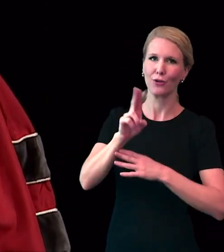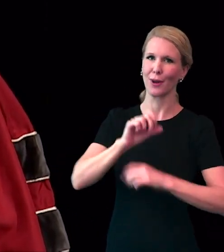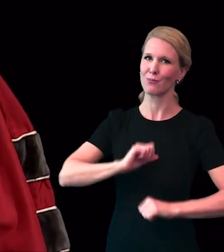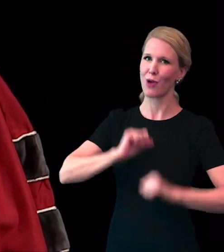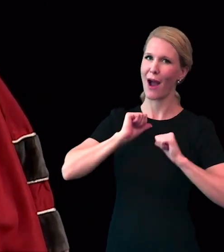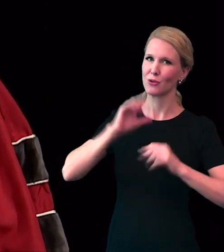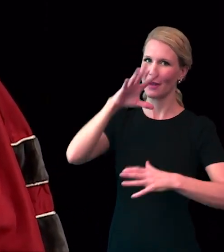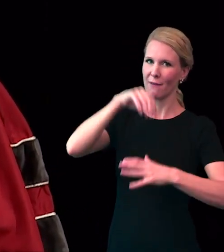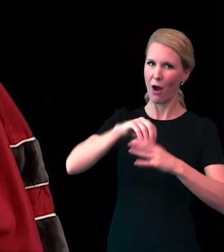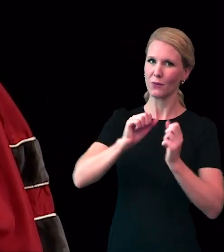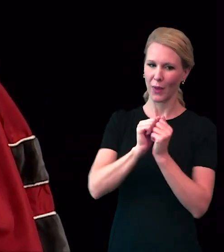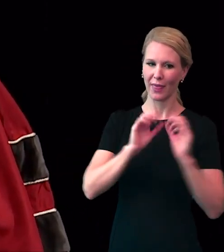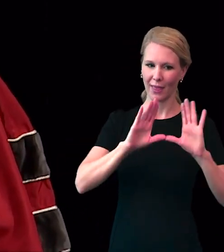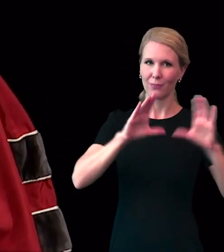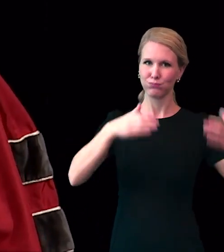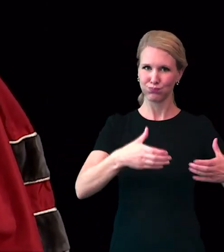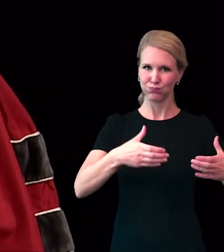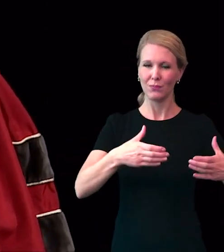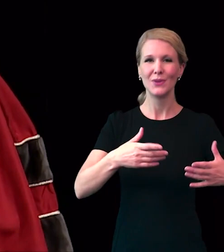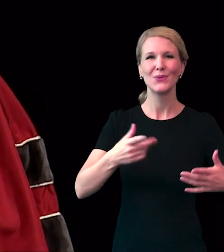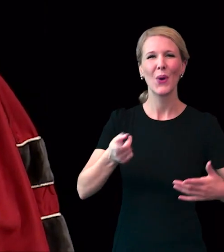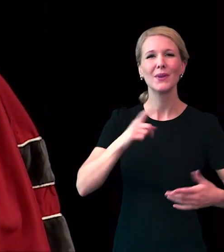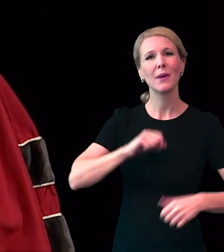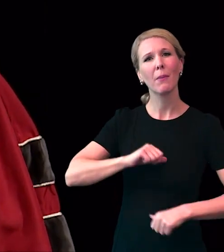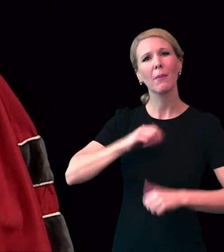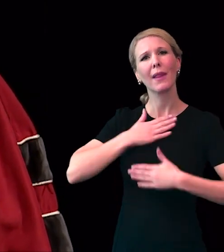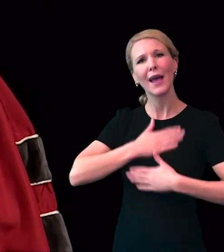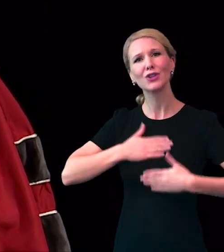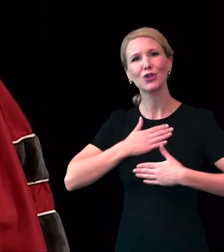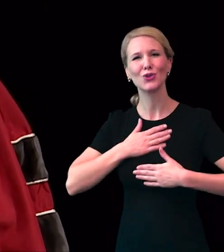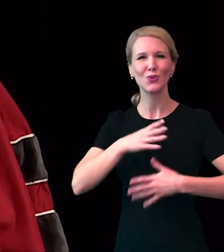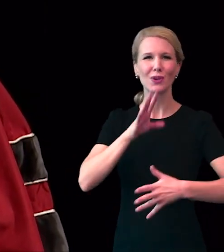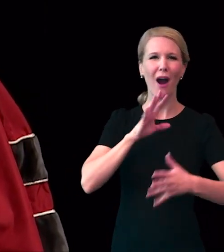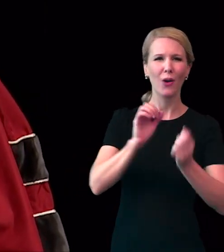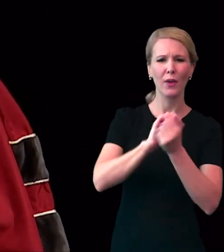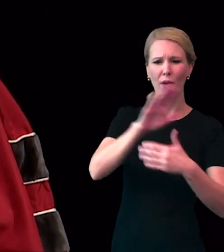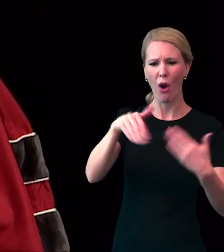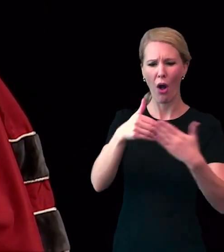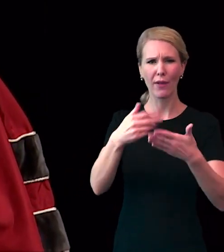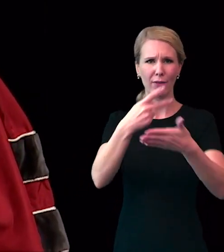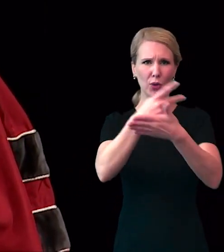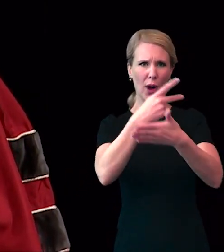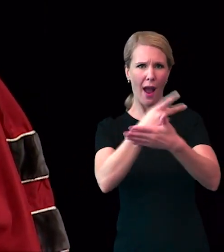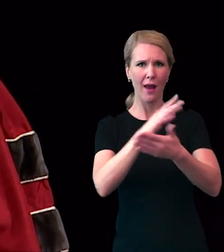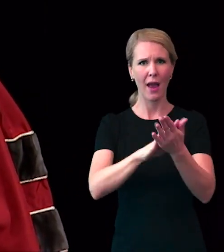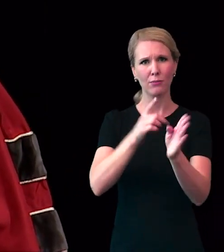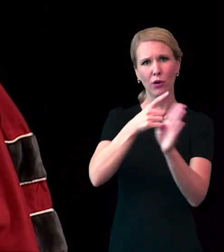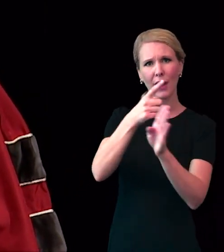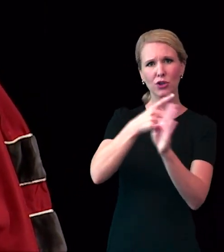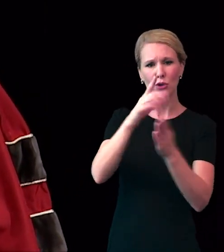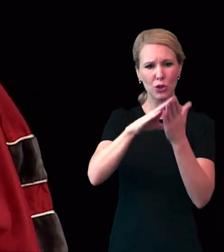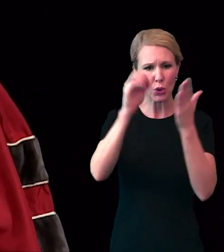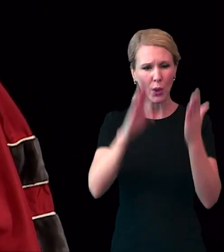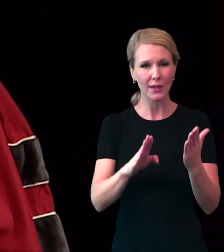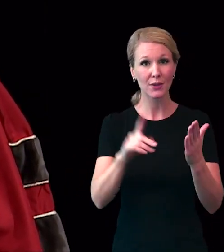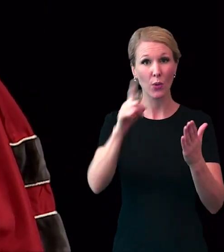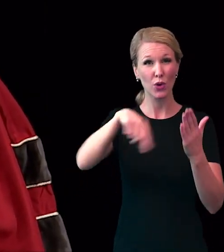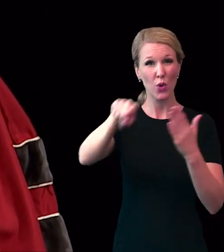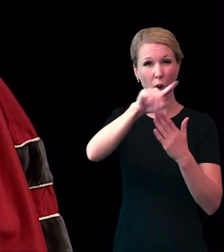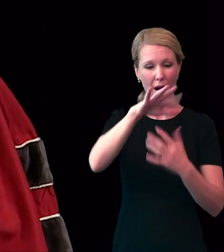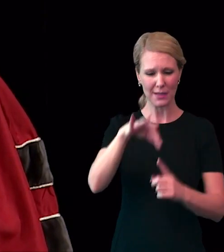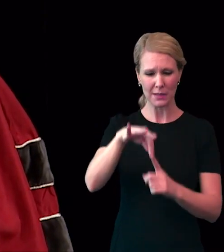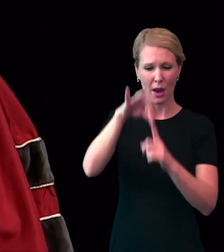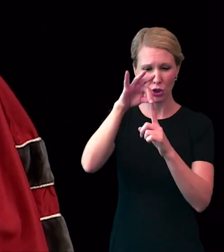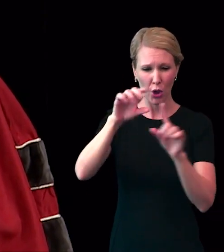of such a resilient student body. It is a pleasure to speak to all the graduate and professional students receiving their degrees today. You are a part of a special group that